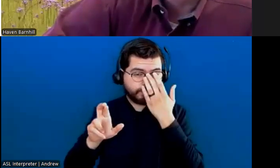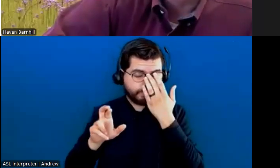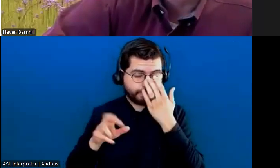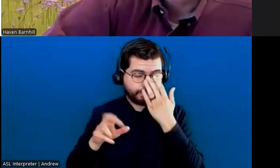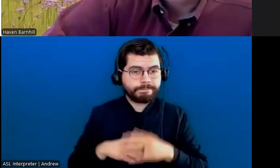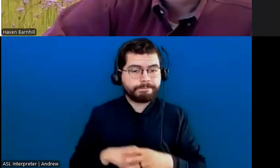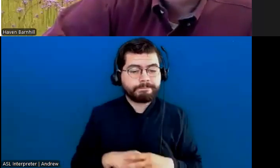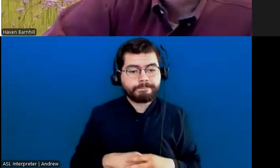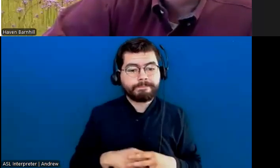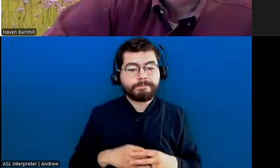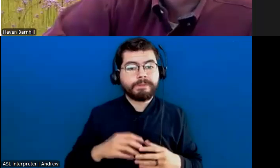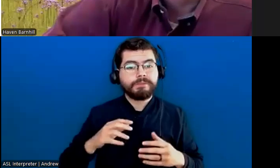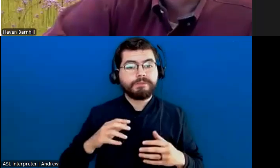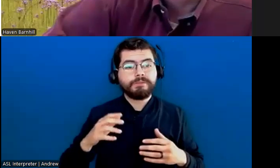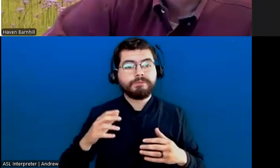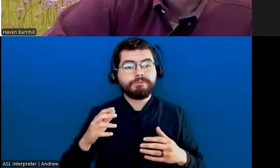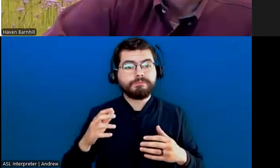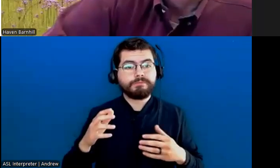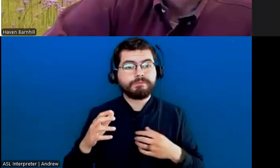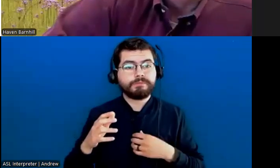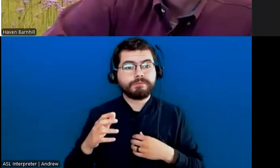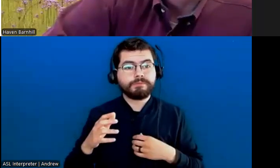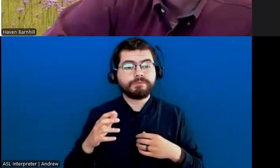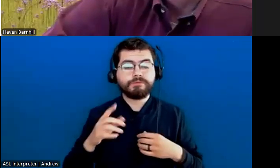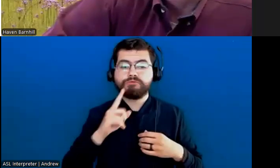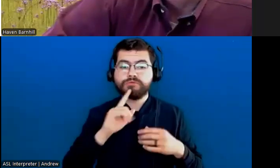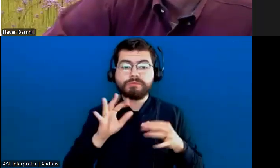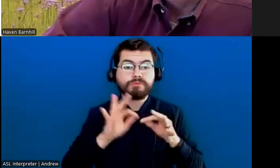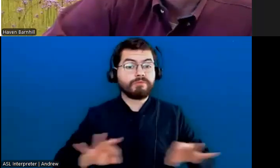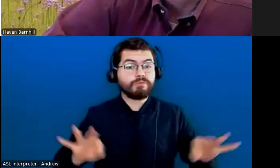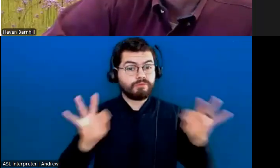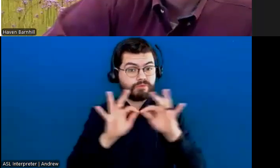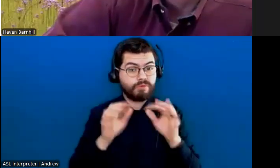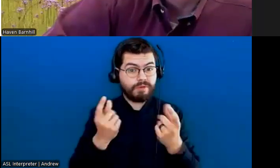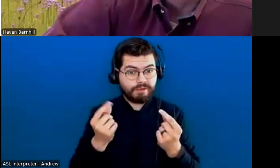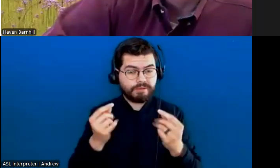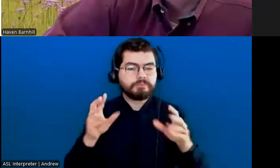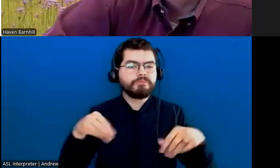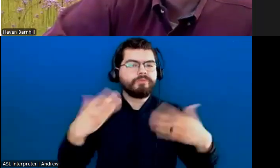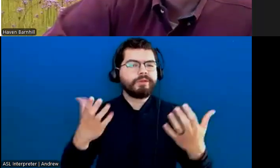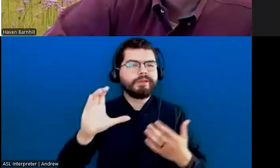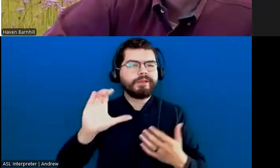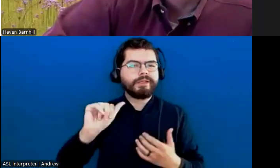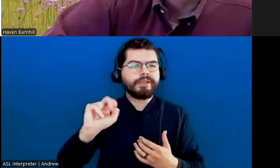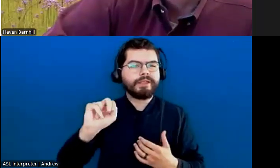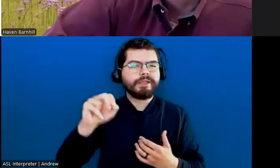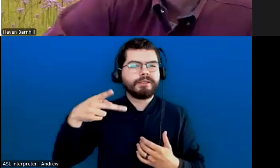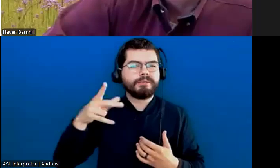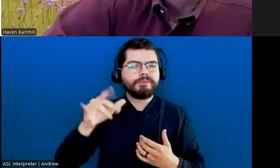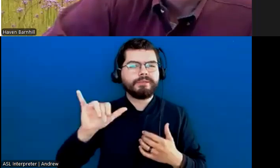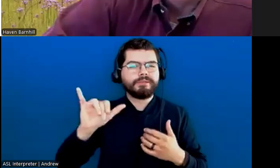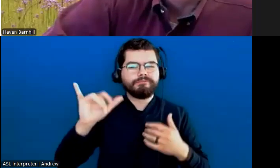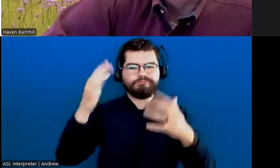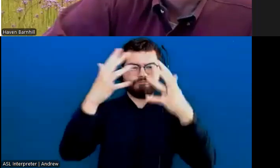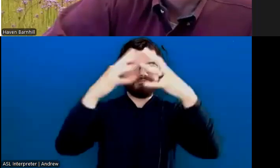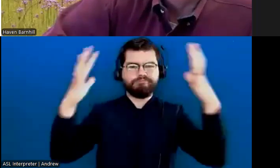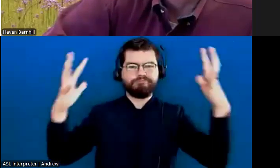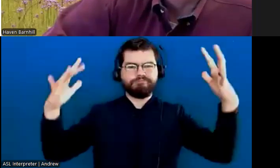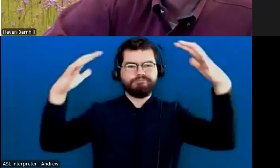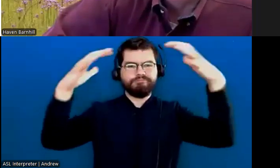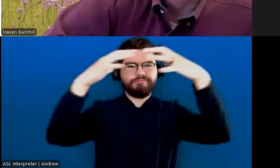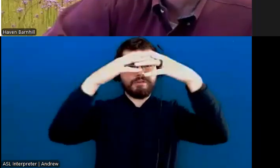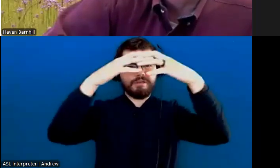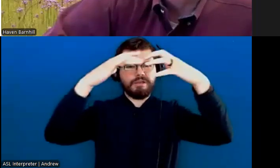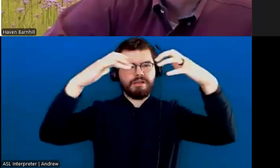important attributes for wildlife habitat. But more importantly, it provides canopy gaps for light to get to the ground, for regeneration